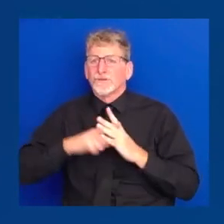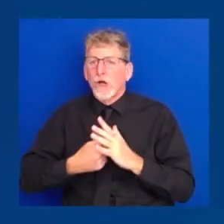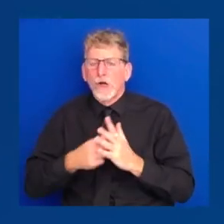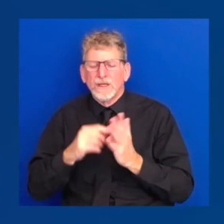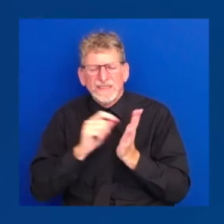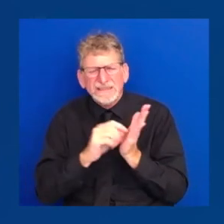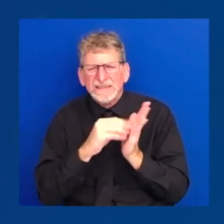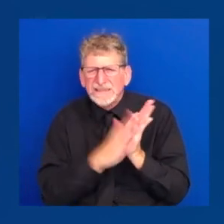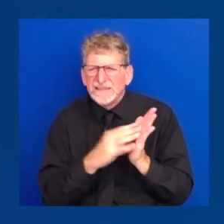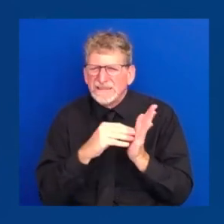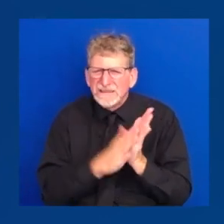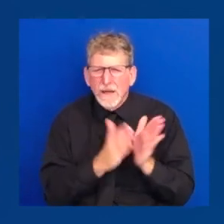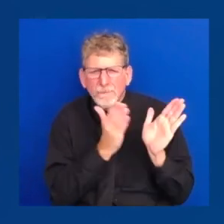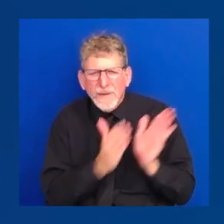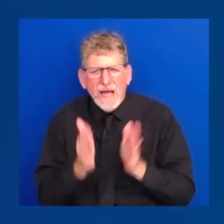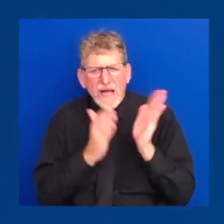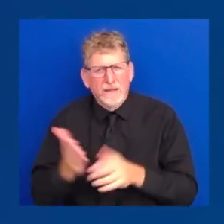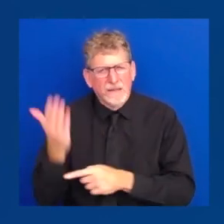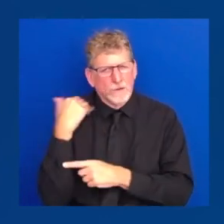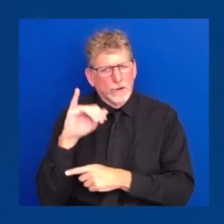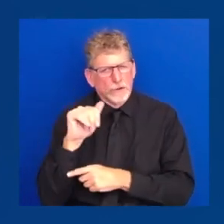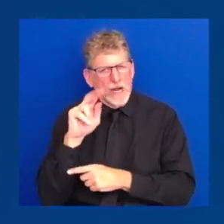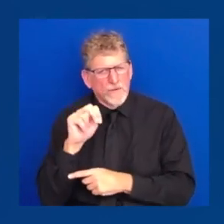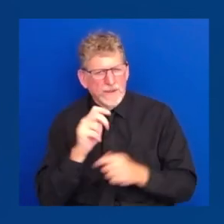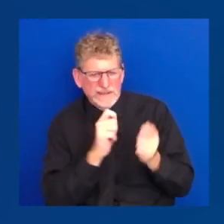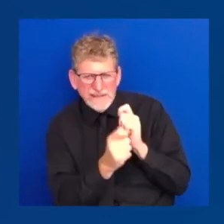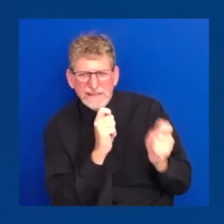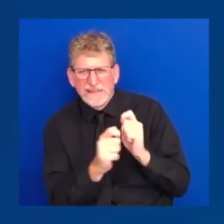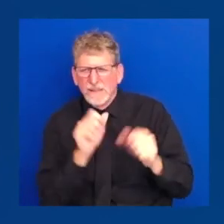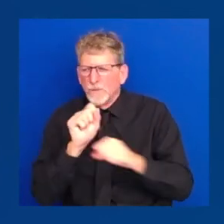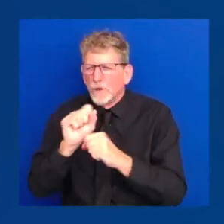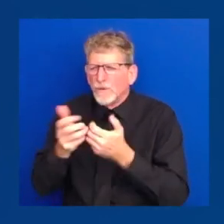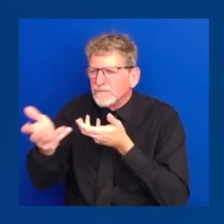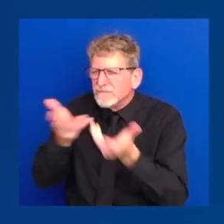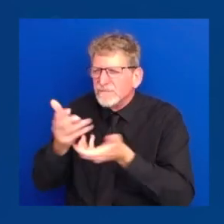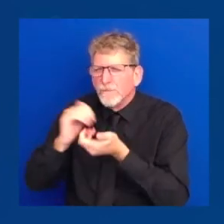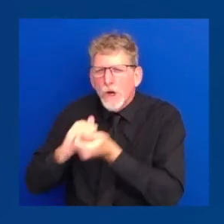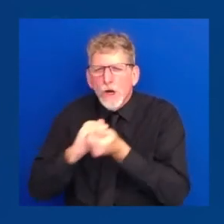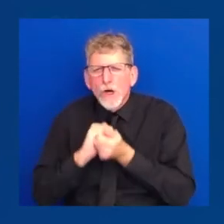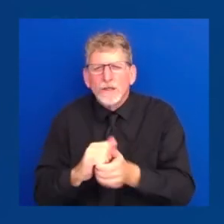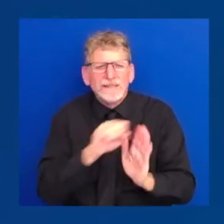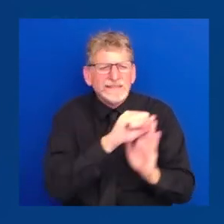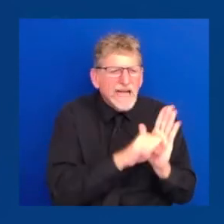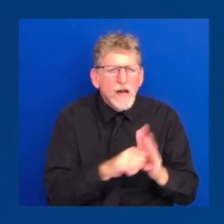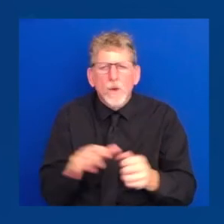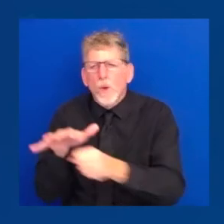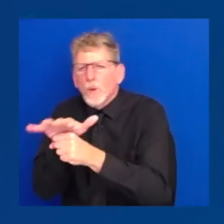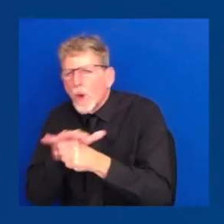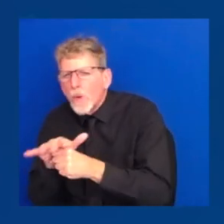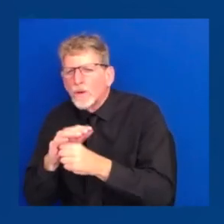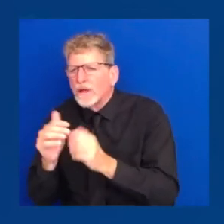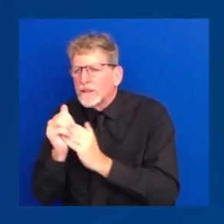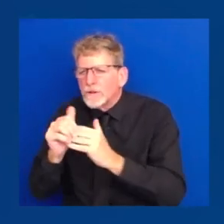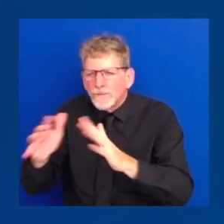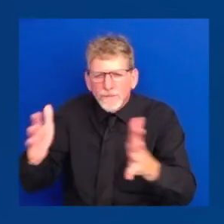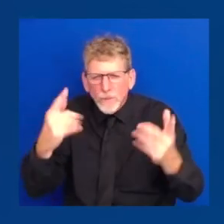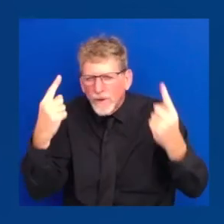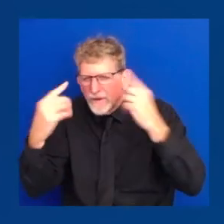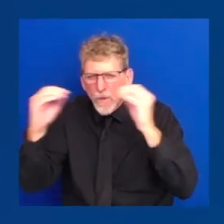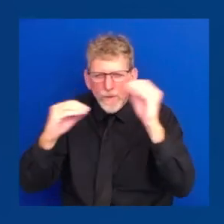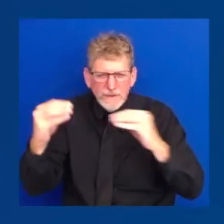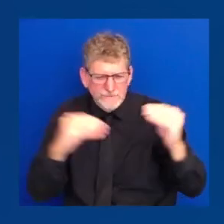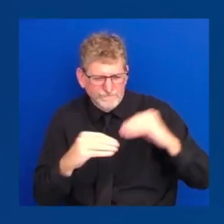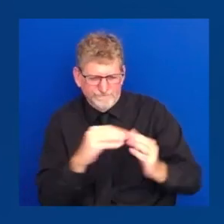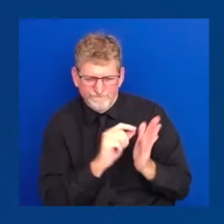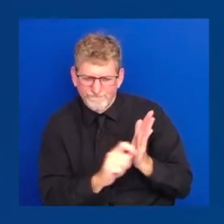leaders, governors, and partners across our federal agencies. And with additional support from